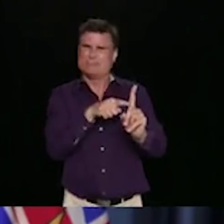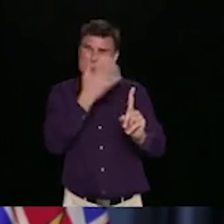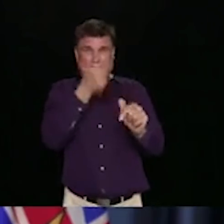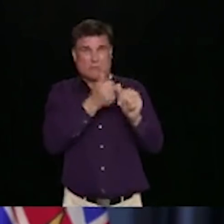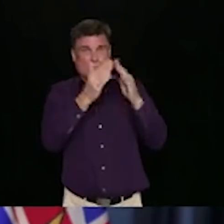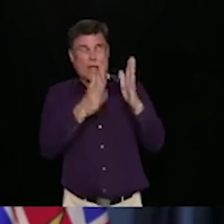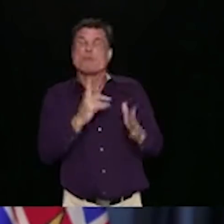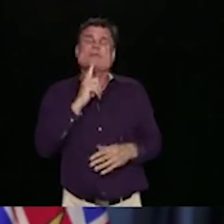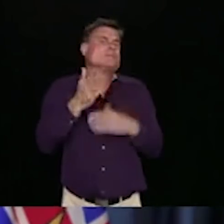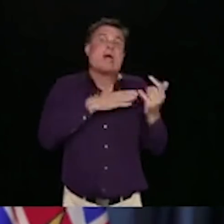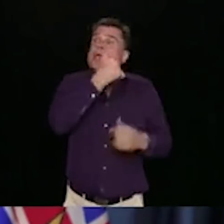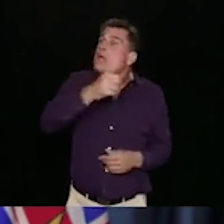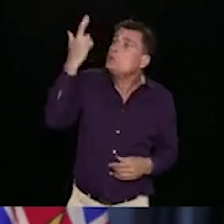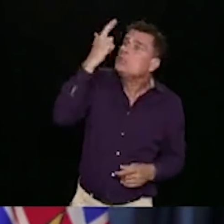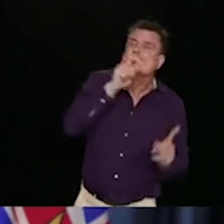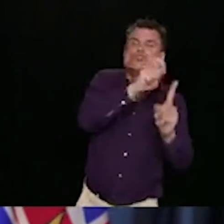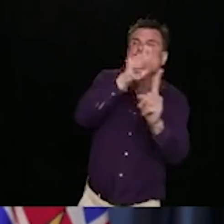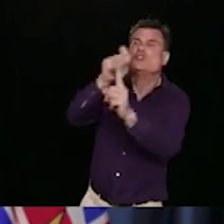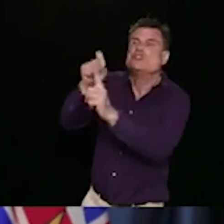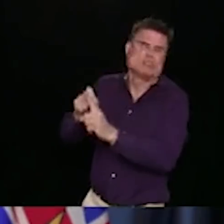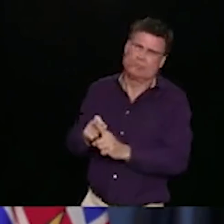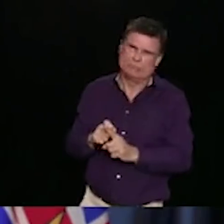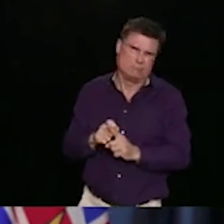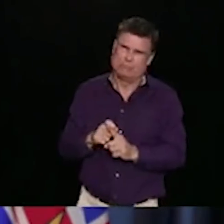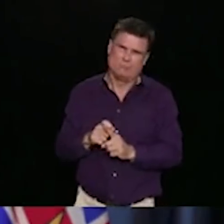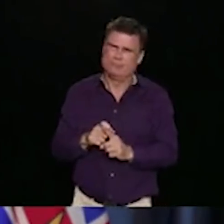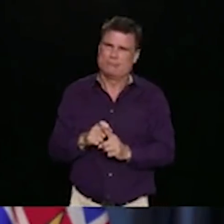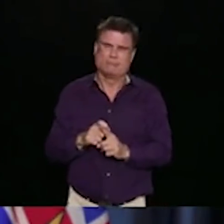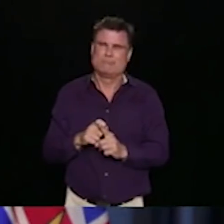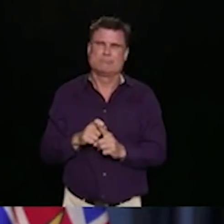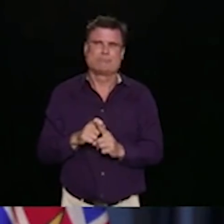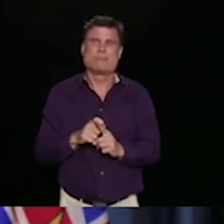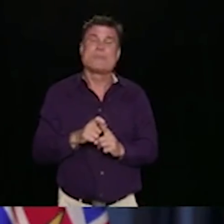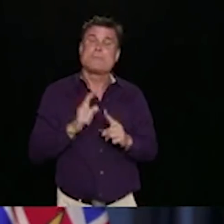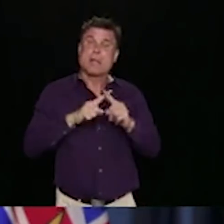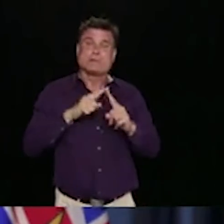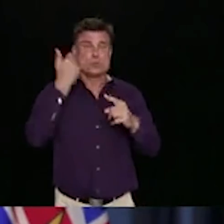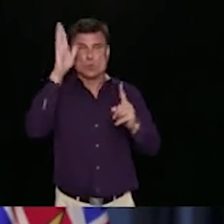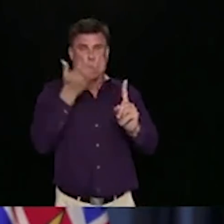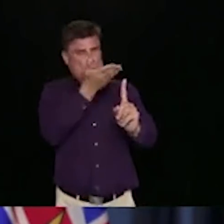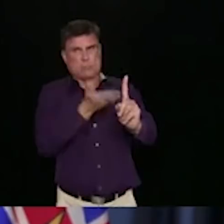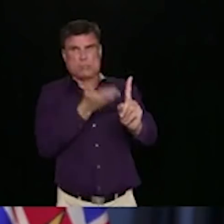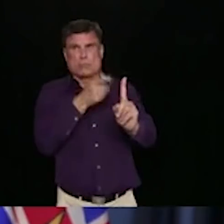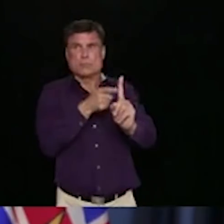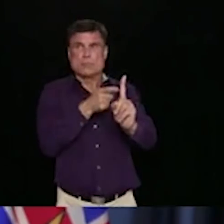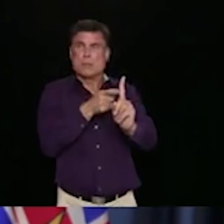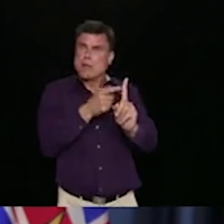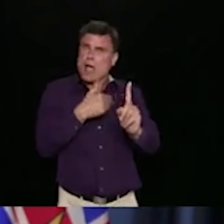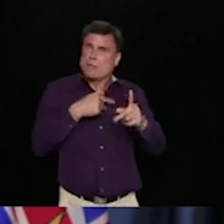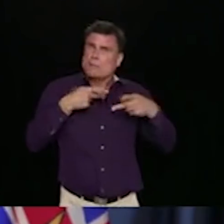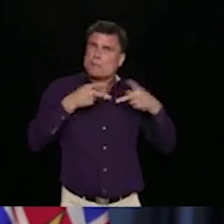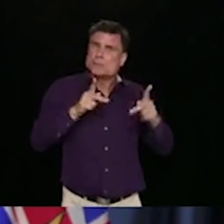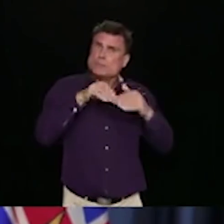returning to Canada and others, including temporary foreign workers, were upheld. And this is true, by the way, of people visiting British Columbia, whether